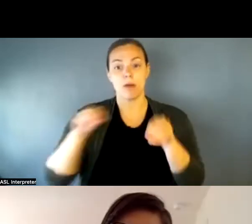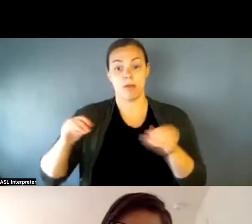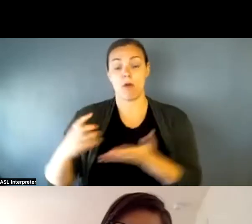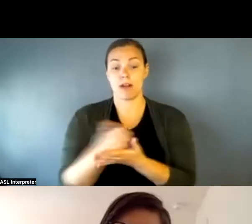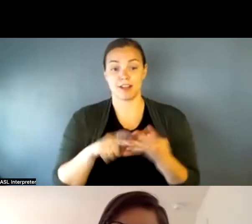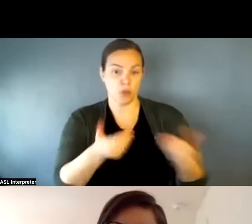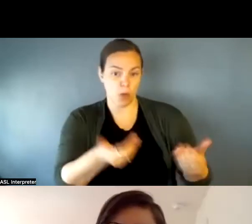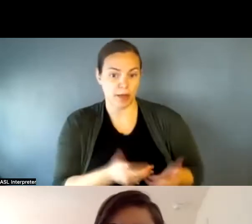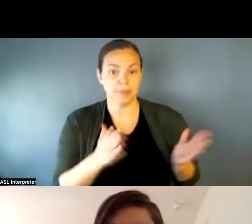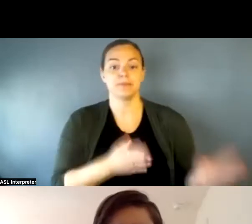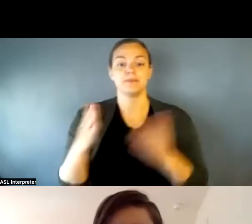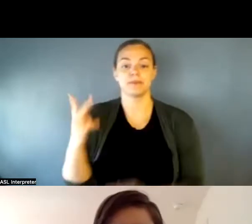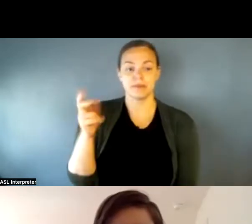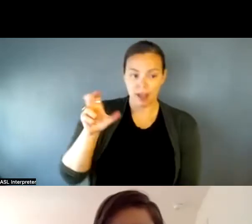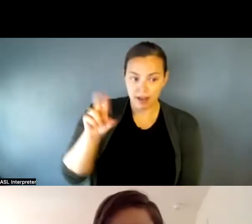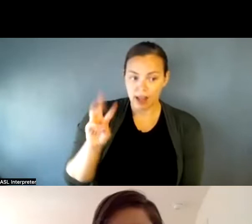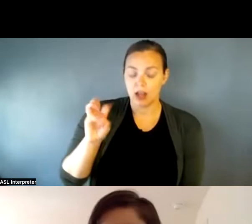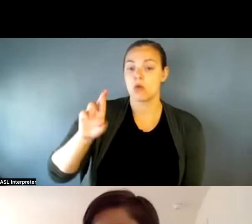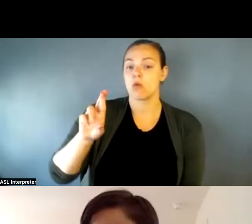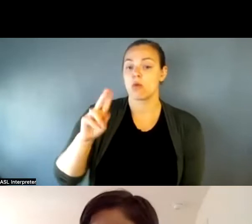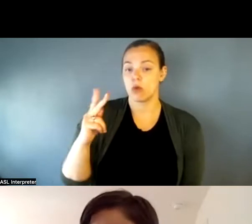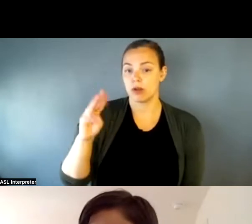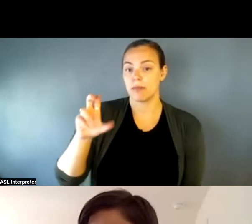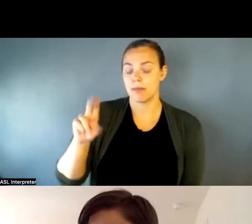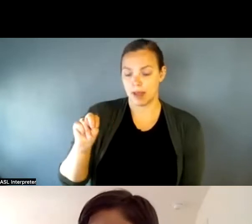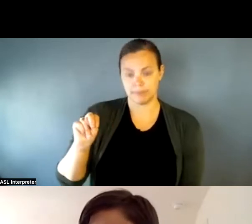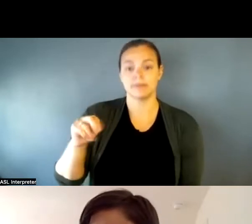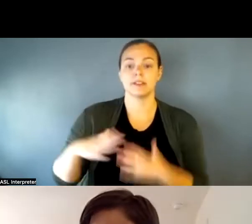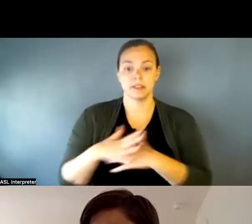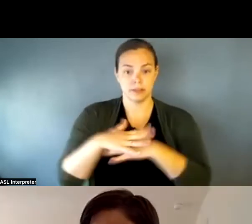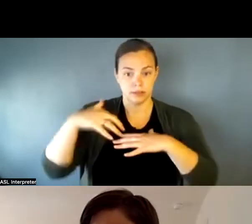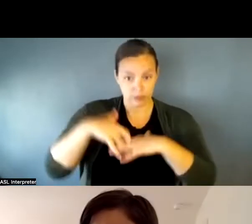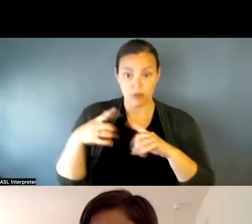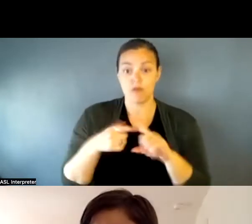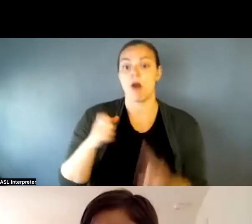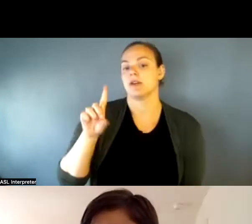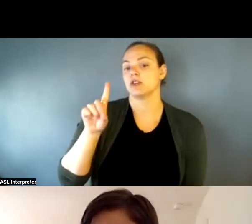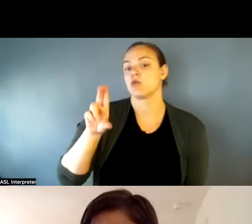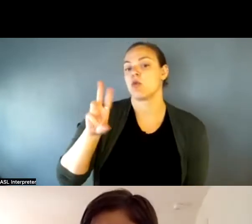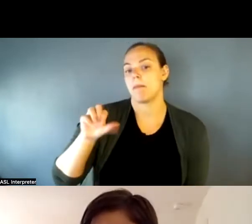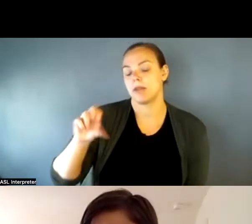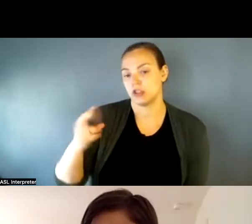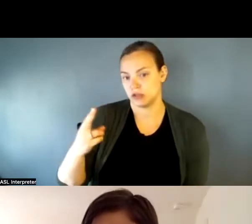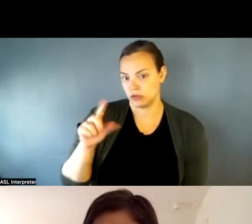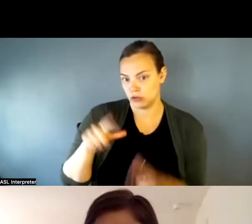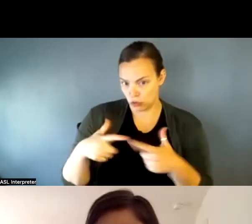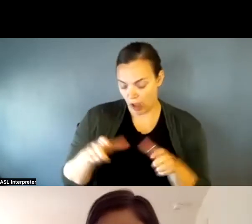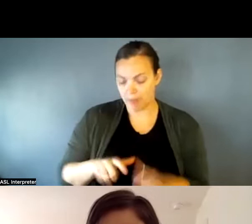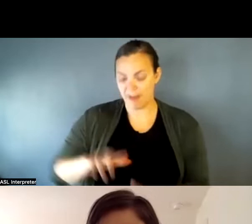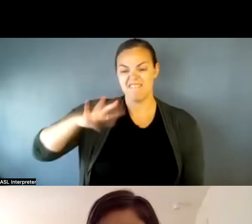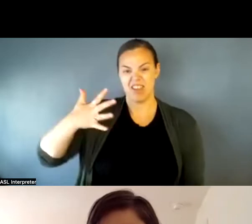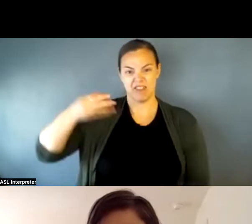we have Ken Workman joining us as well. Ken is a Native American from the Duwamish Tribe and 5th generation great-grandson of